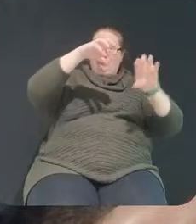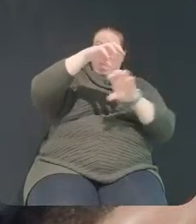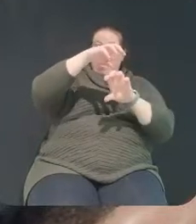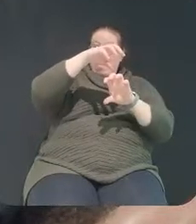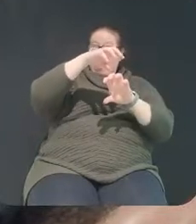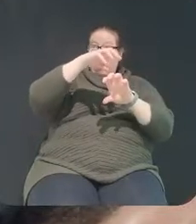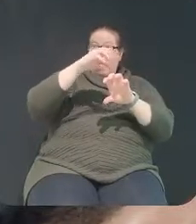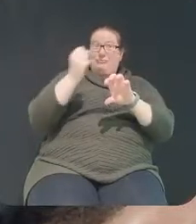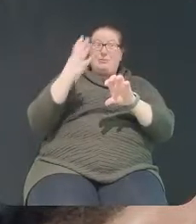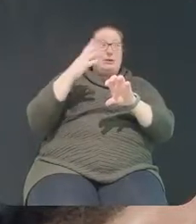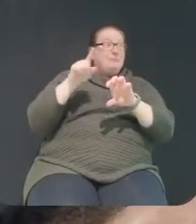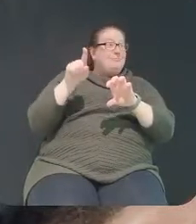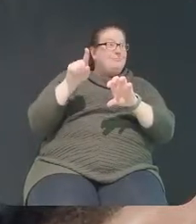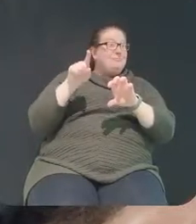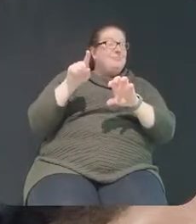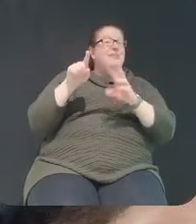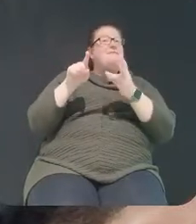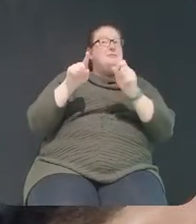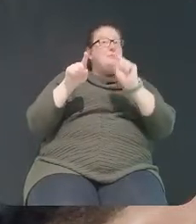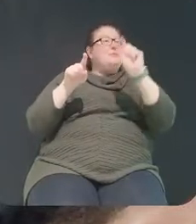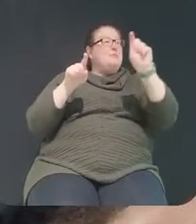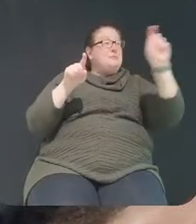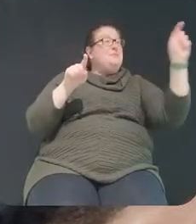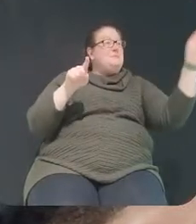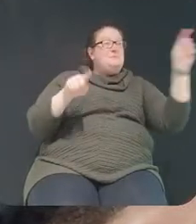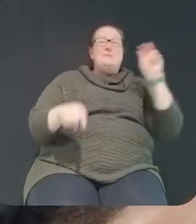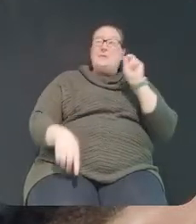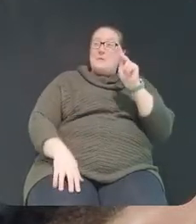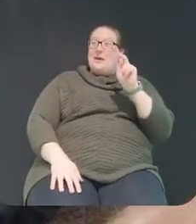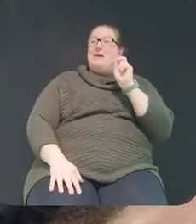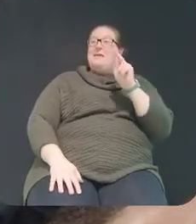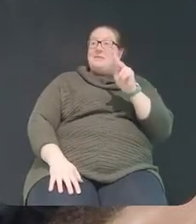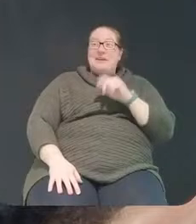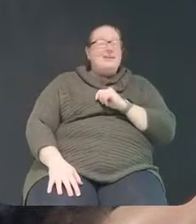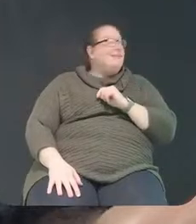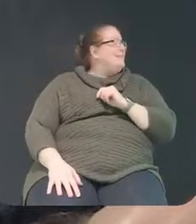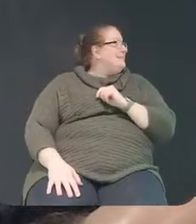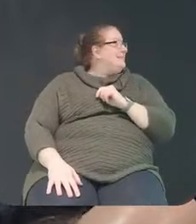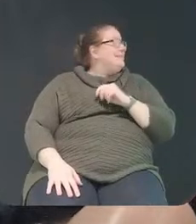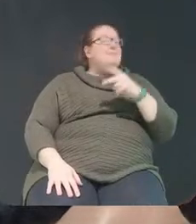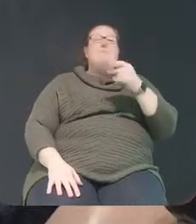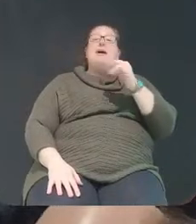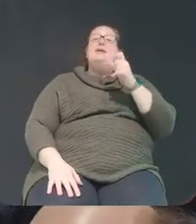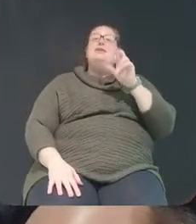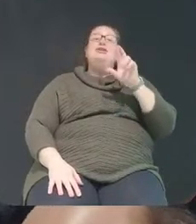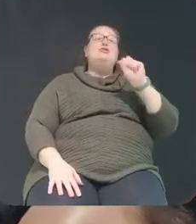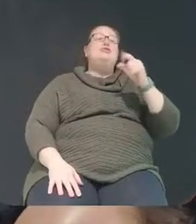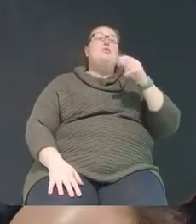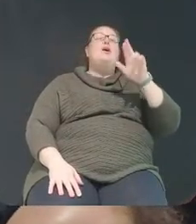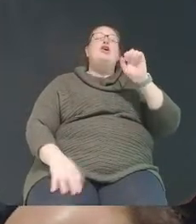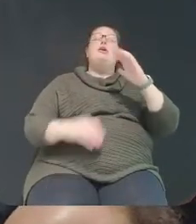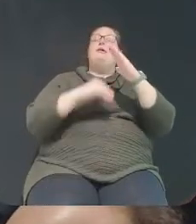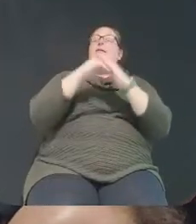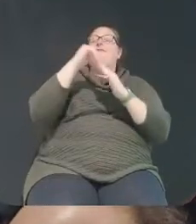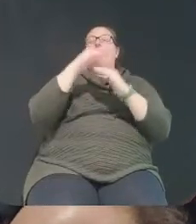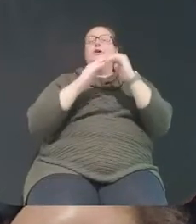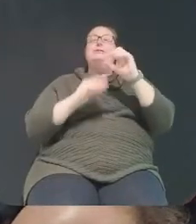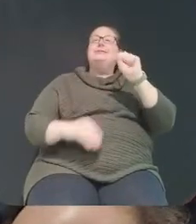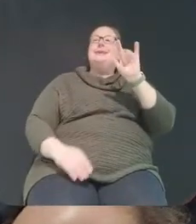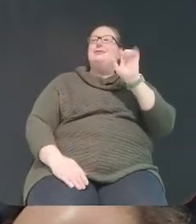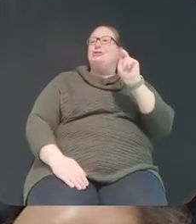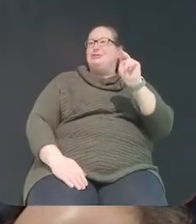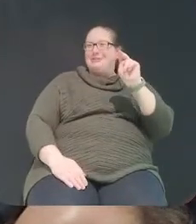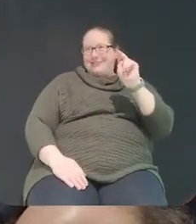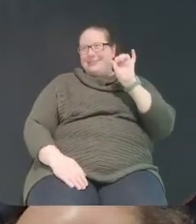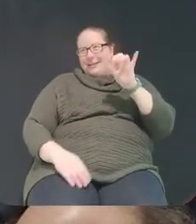restroom? Okay, a few people. So the Pioneer Square Comfort Station, which is what public restrooms